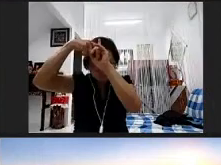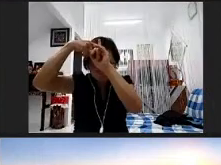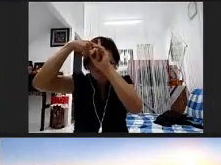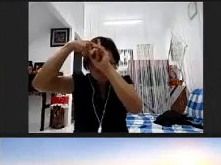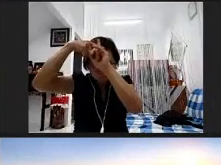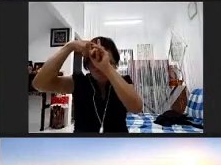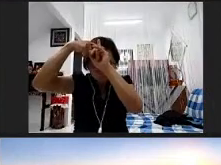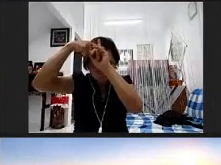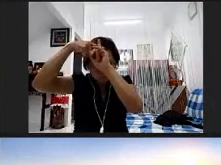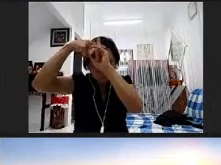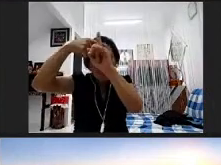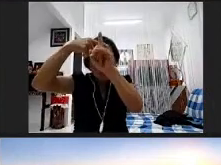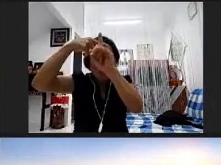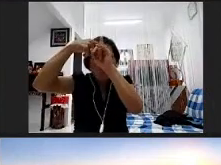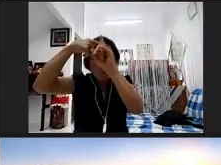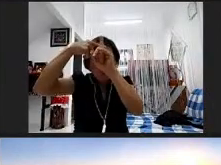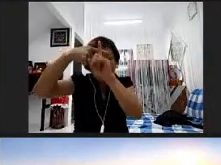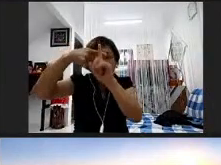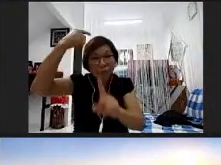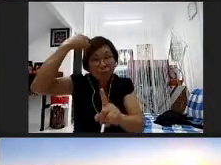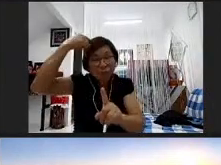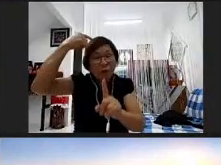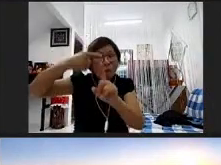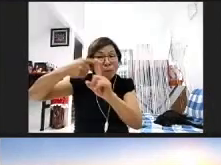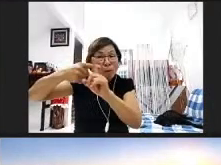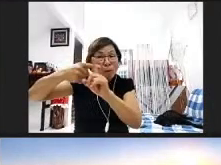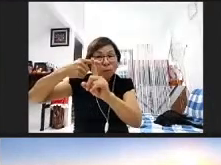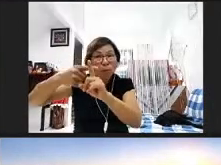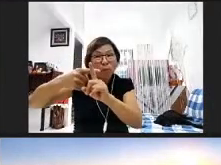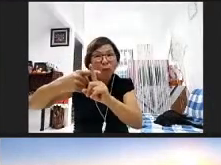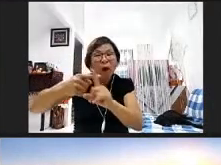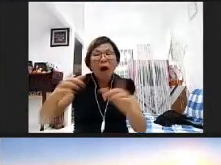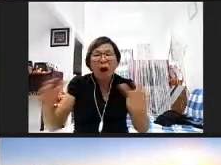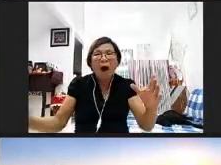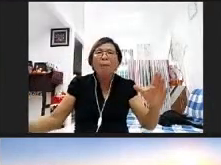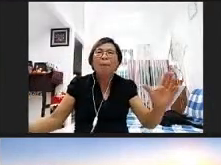coping statement, which I actually compose